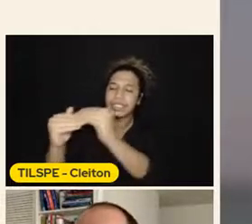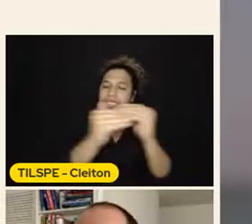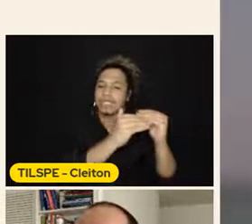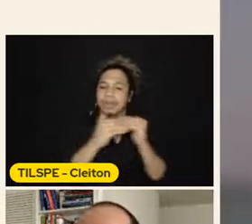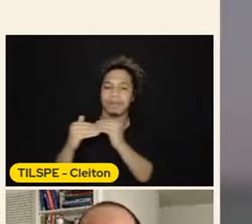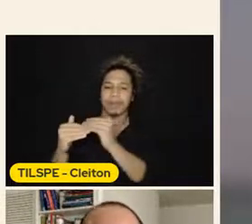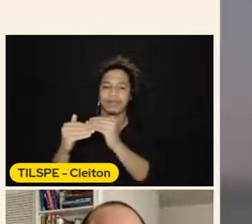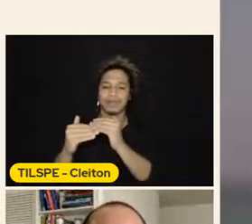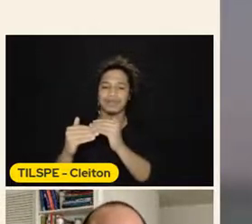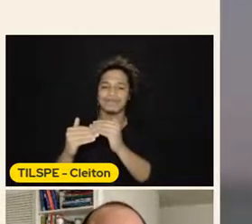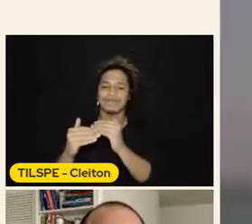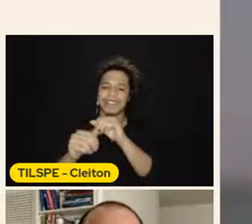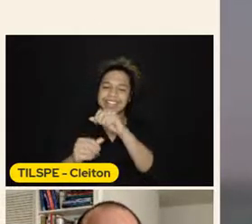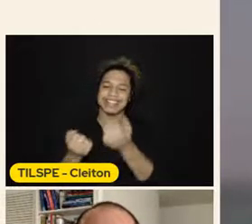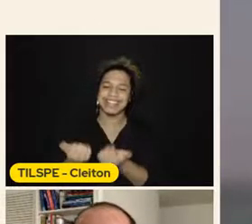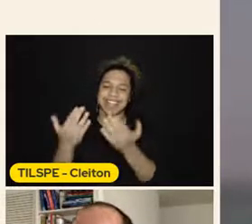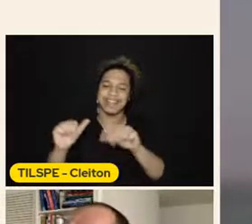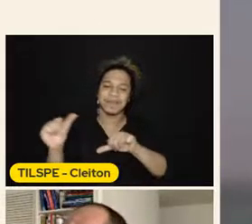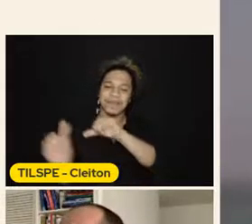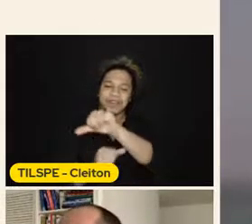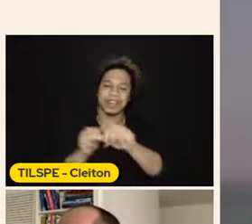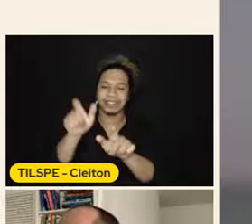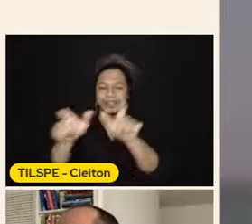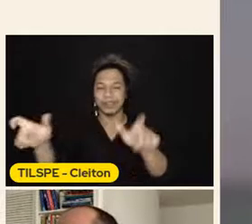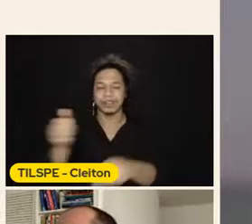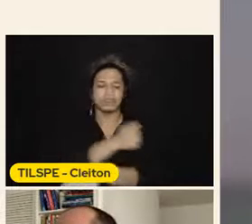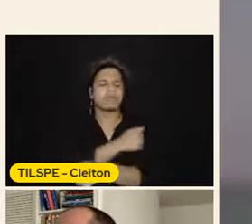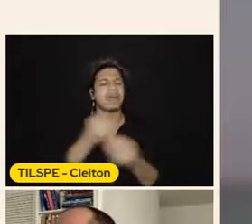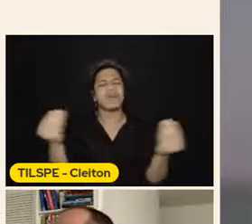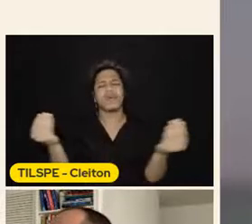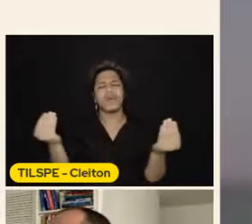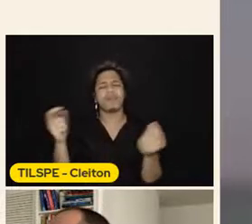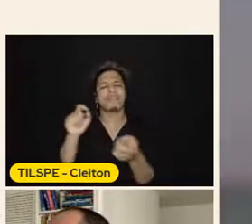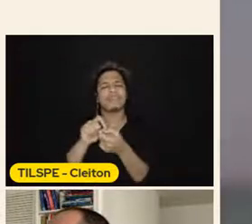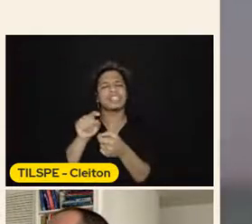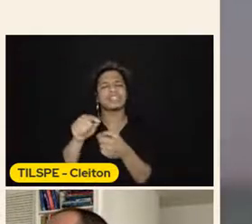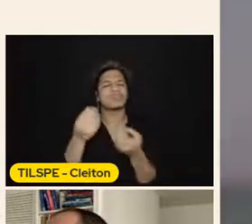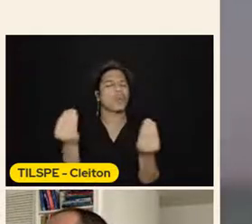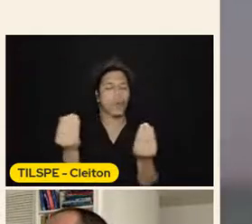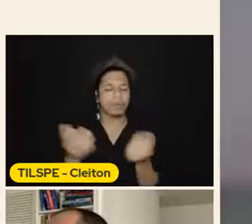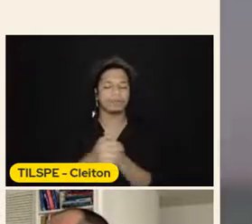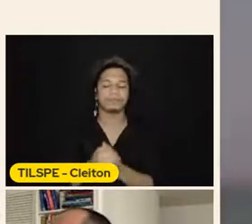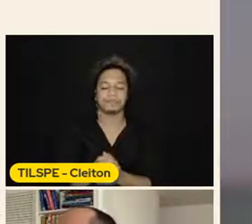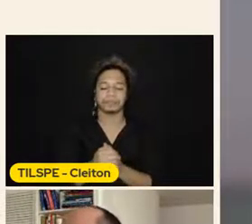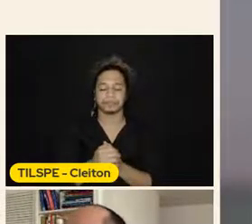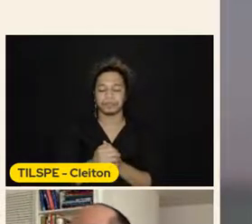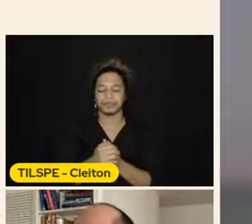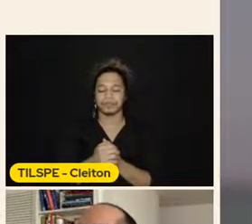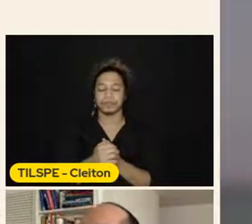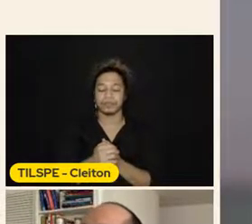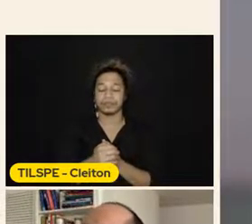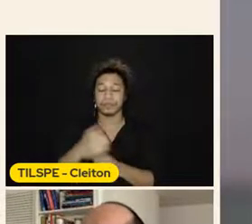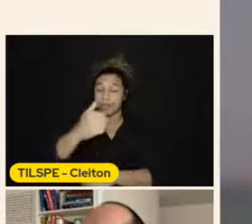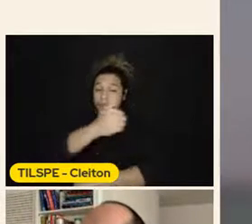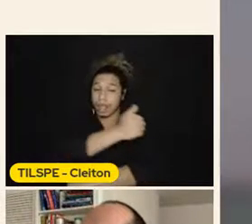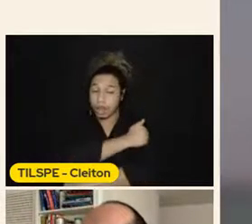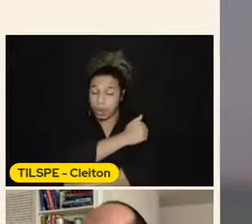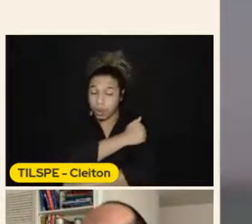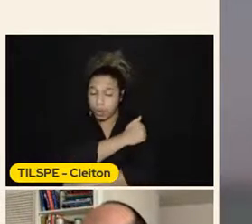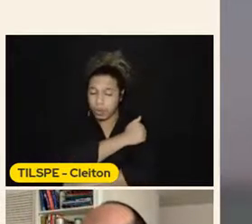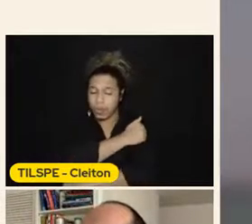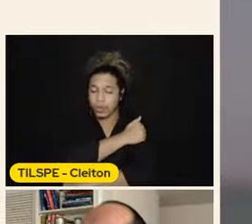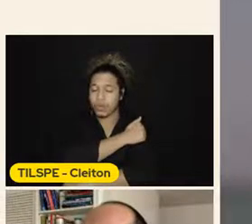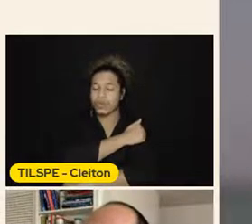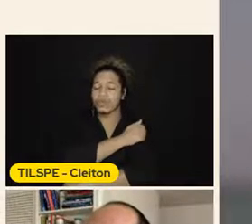change. And how is that possible? Let's say that we are learning the content objective here. Students will know about devices